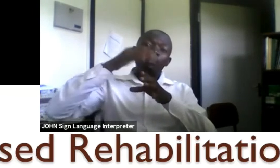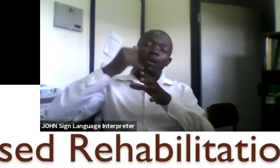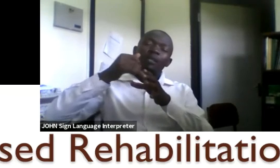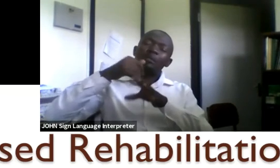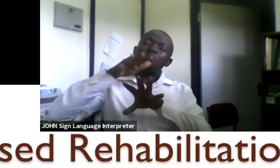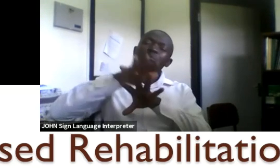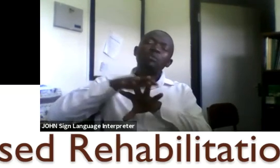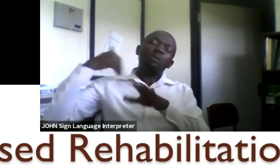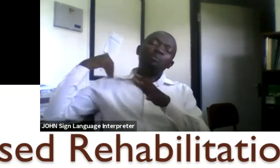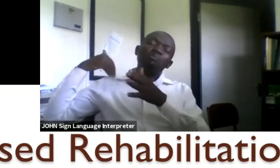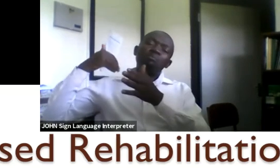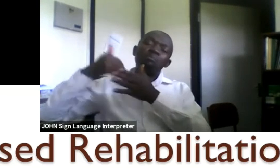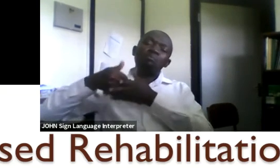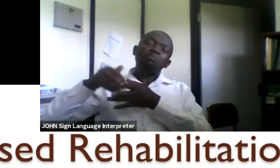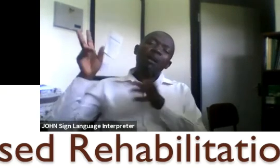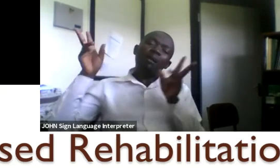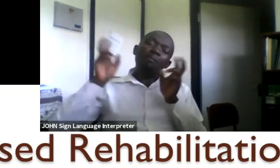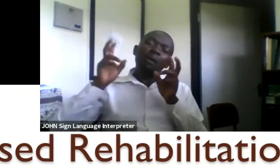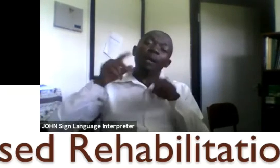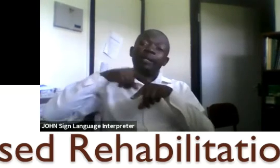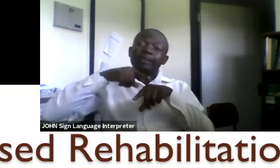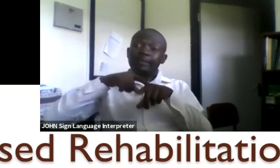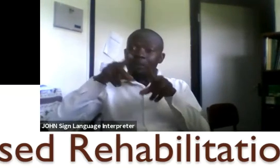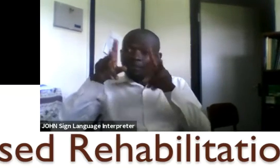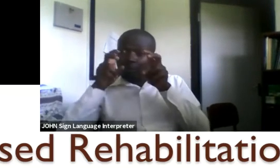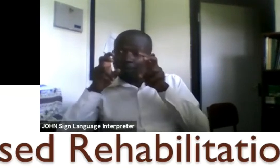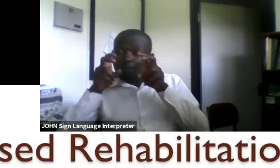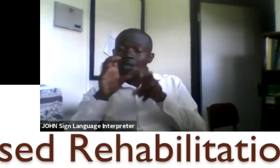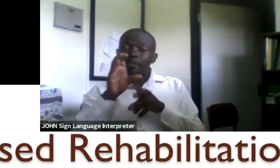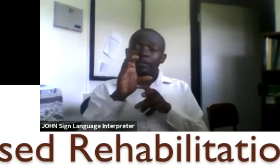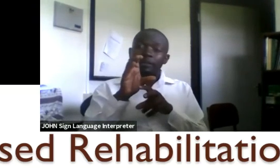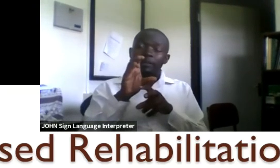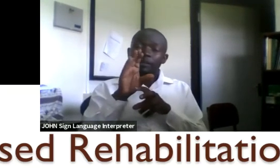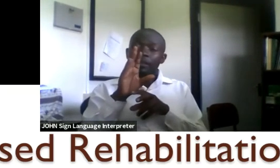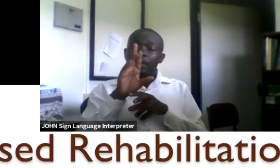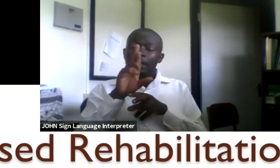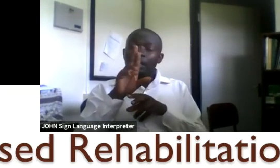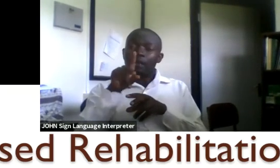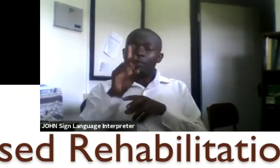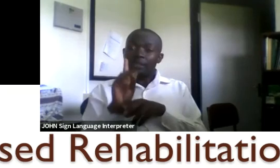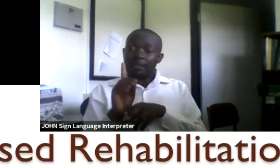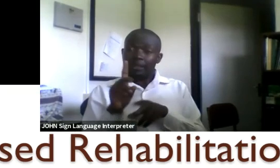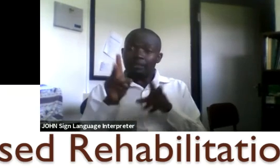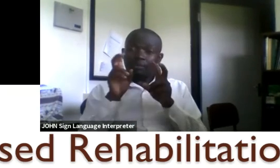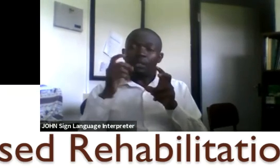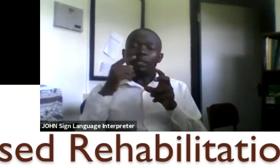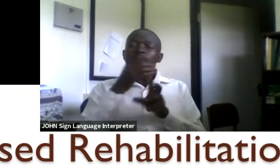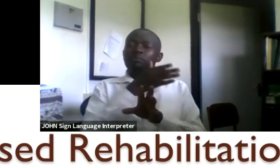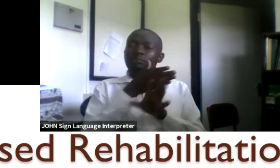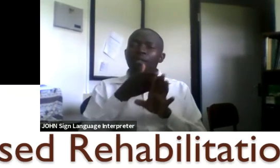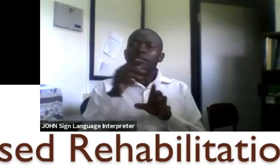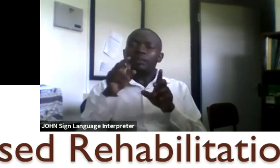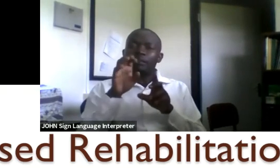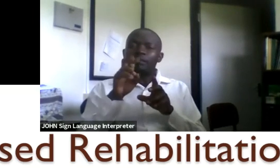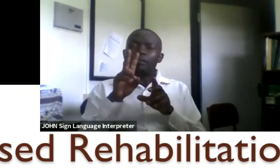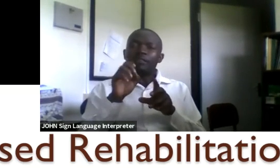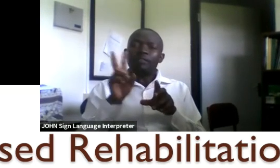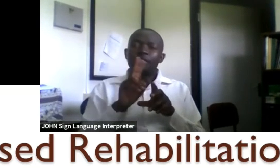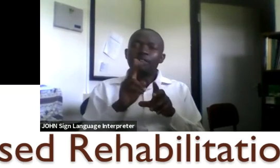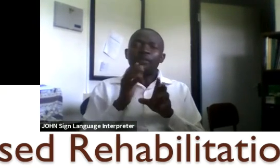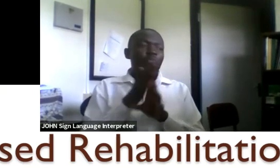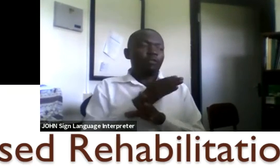since UNCRPD came into action. A lot of people talk about it, but even before that, even before UNCRPD